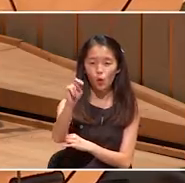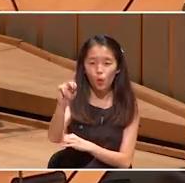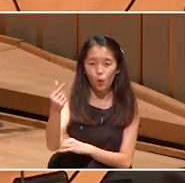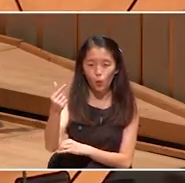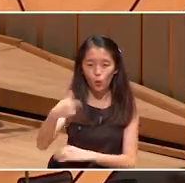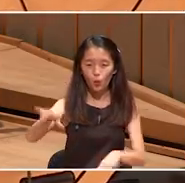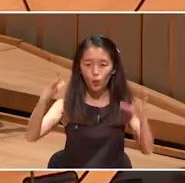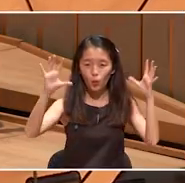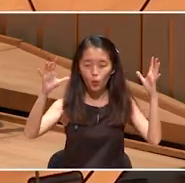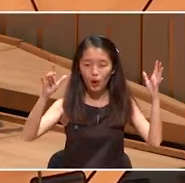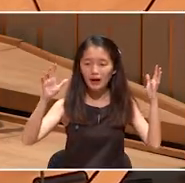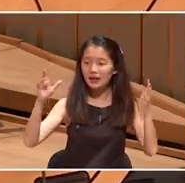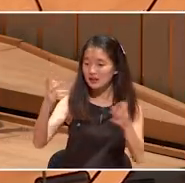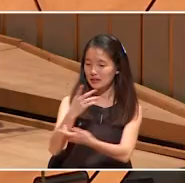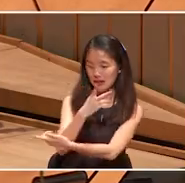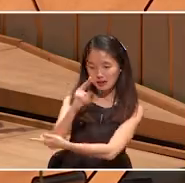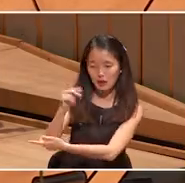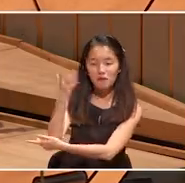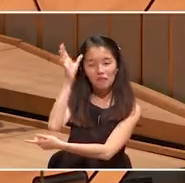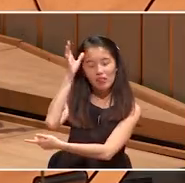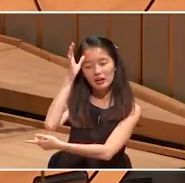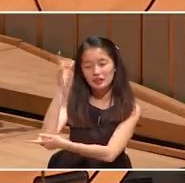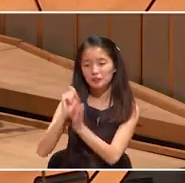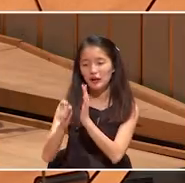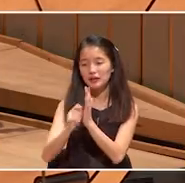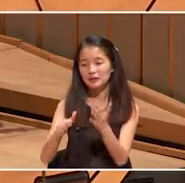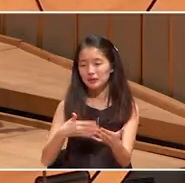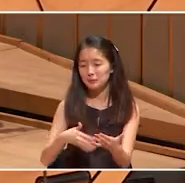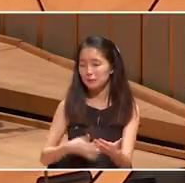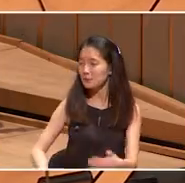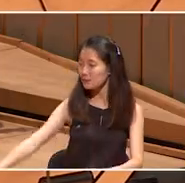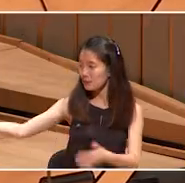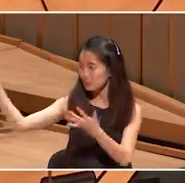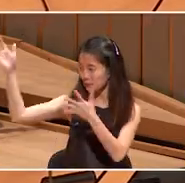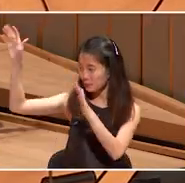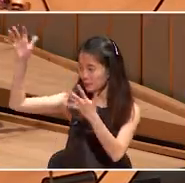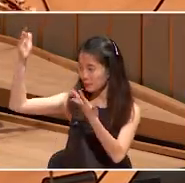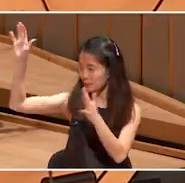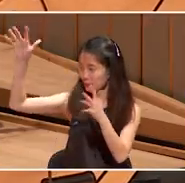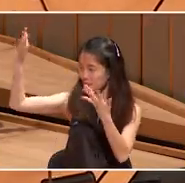Kam Ning's father. Ladies and gentlemen, put your hands together once again for Kam Ning and SSO.